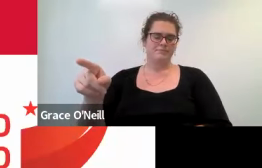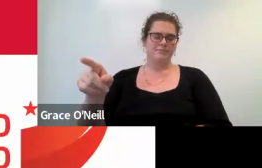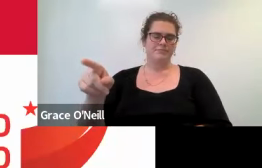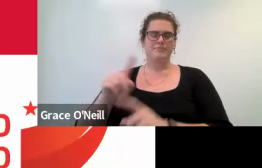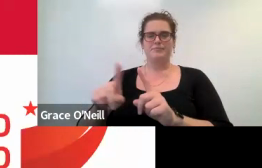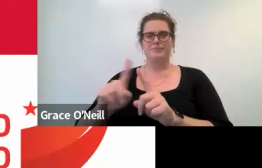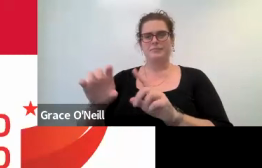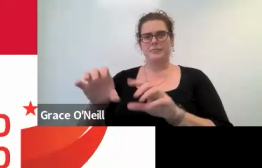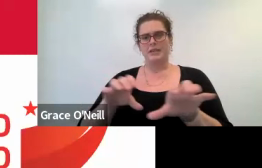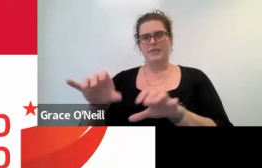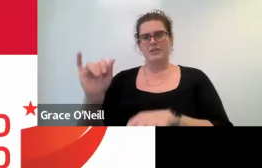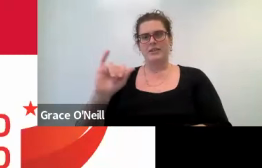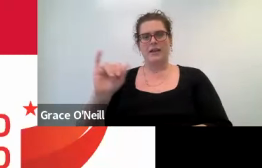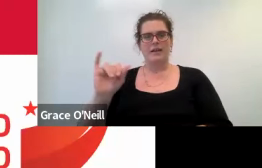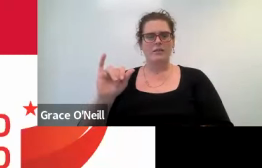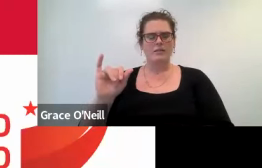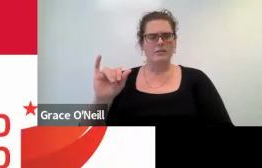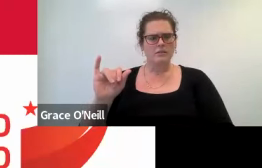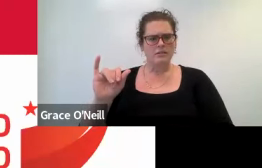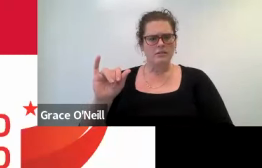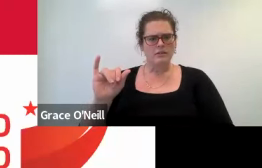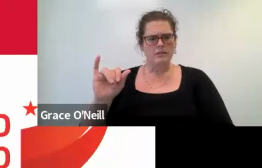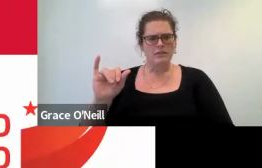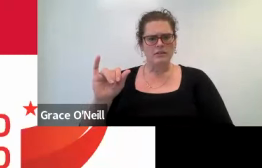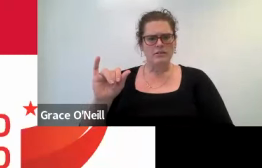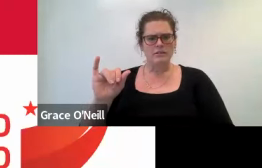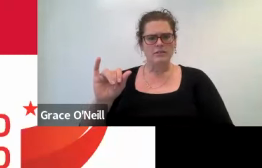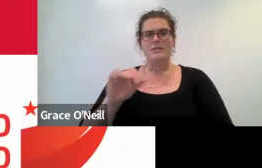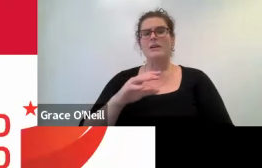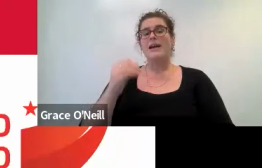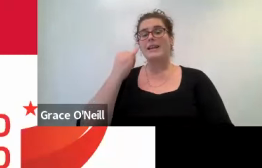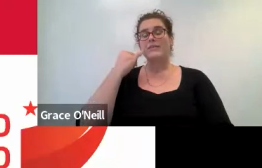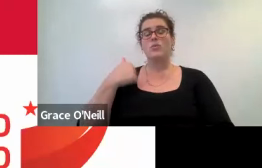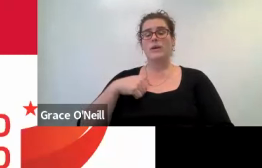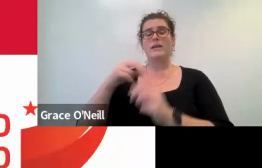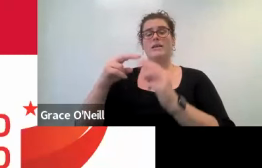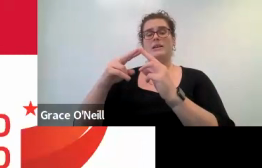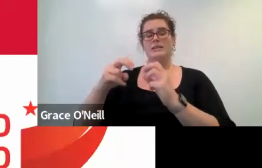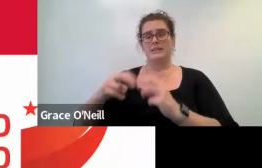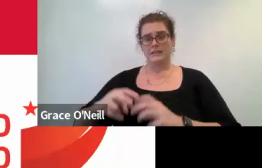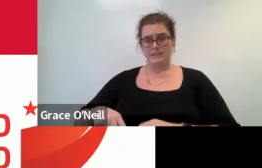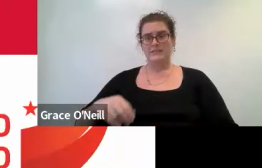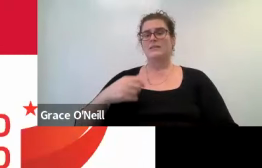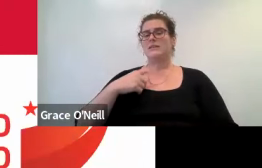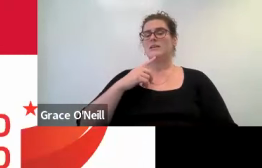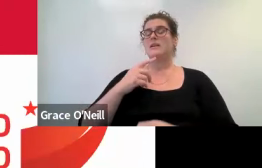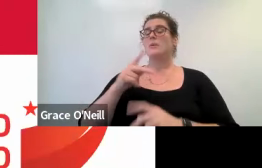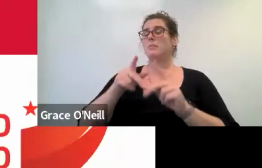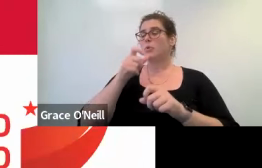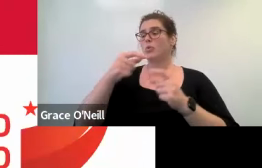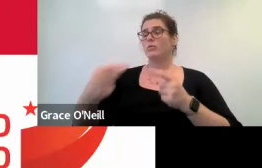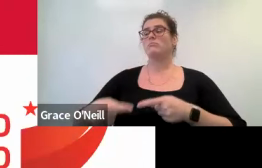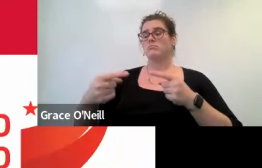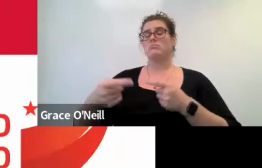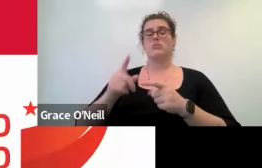activities such as going to nightclubs. In assessing the proportion of study participants who had trouble attending activities away from